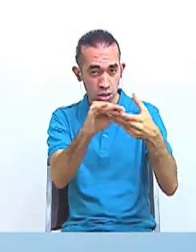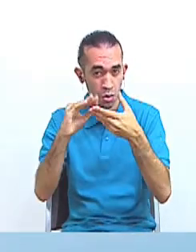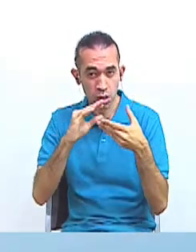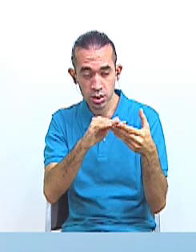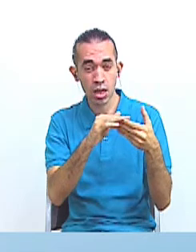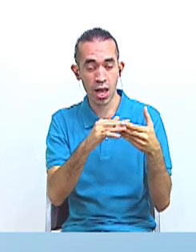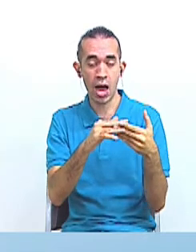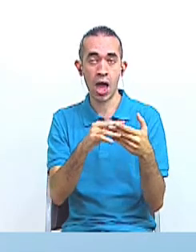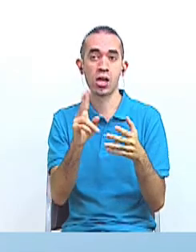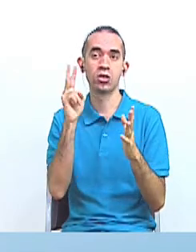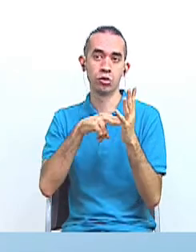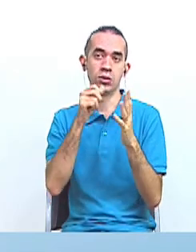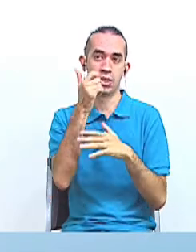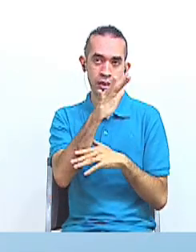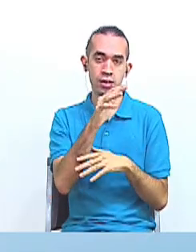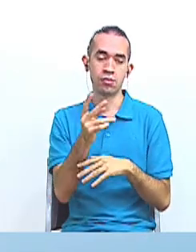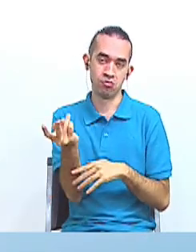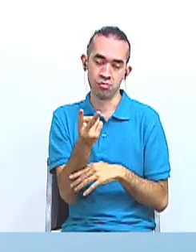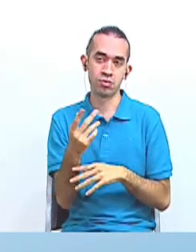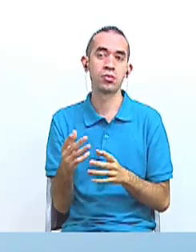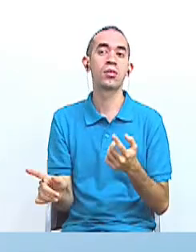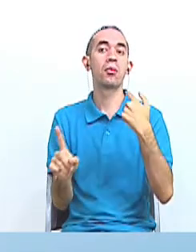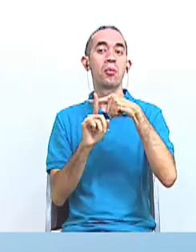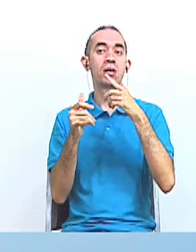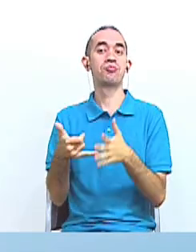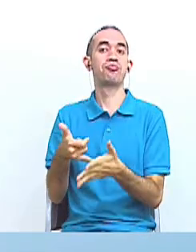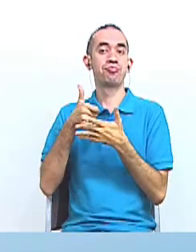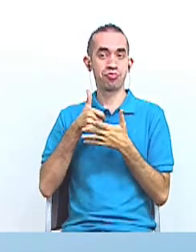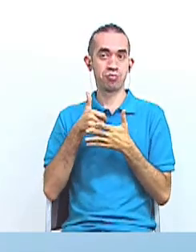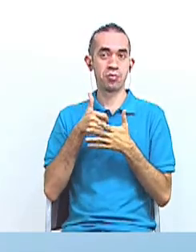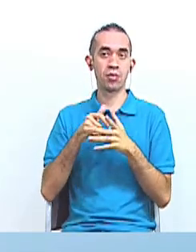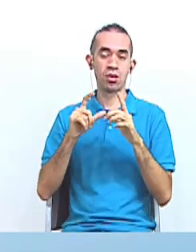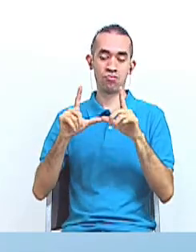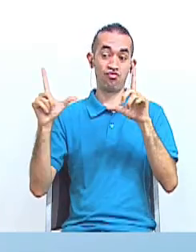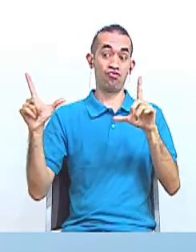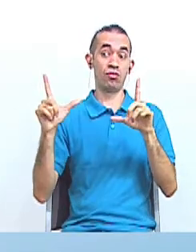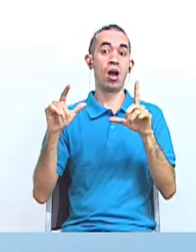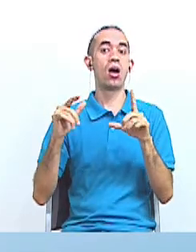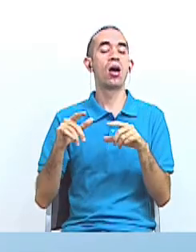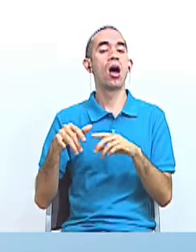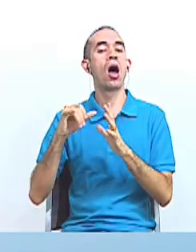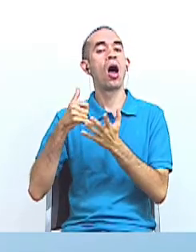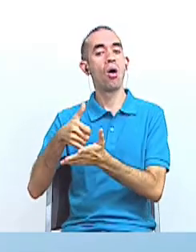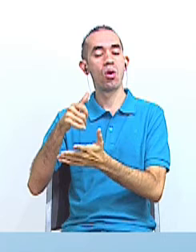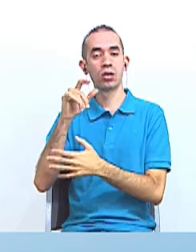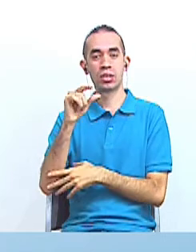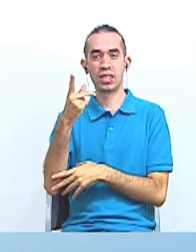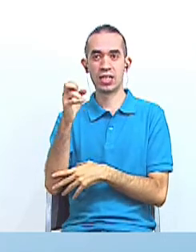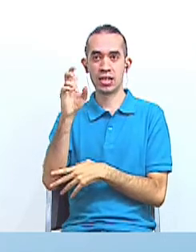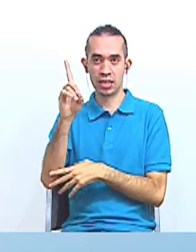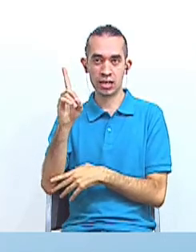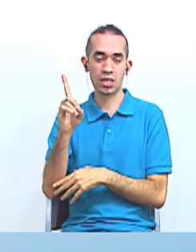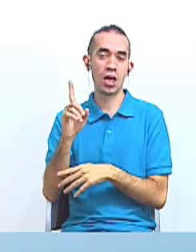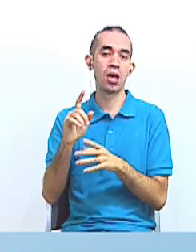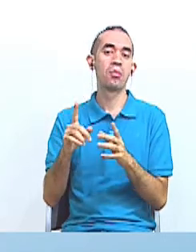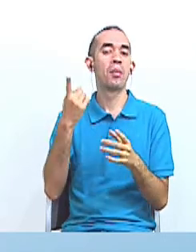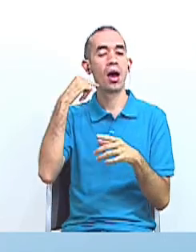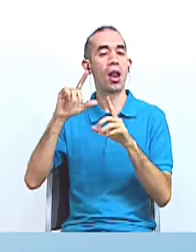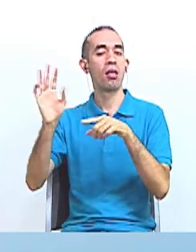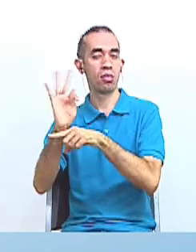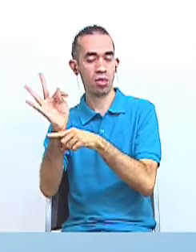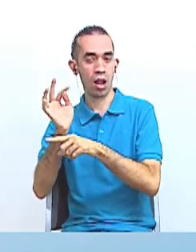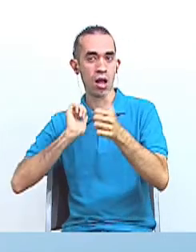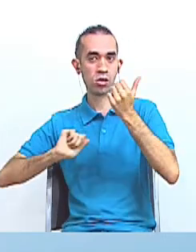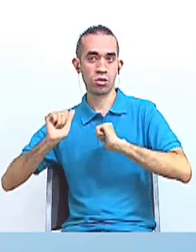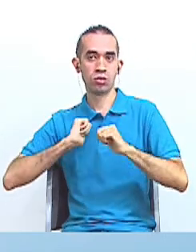Screen Actors Guild Award in 2017. And her films, Enola Holmes, a film that